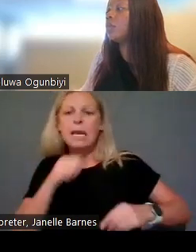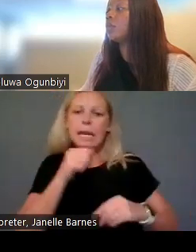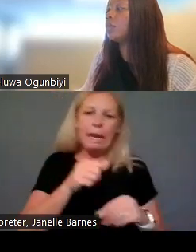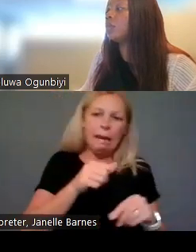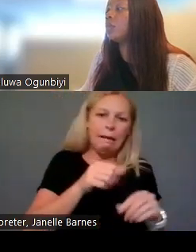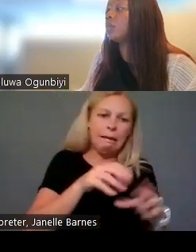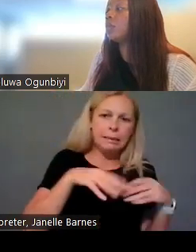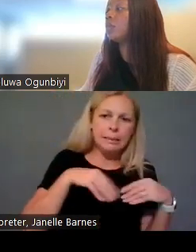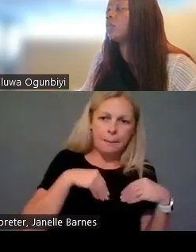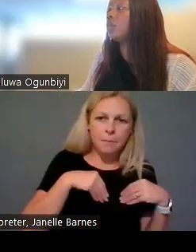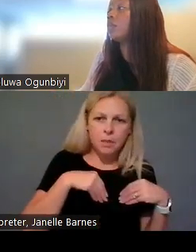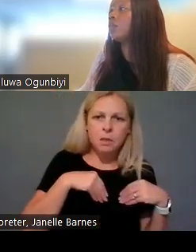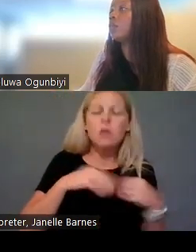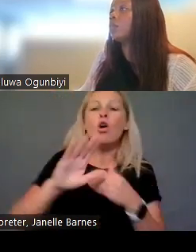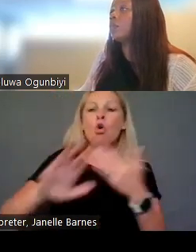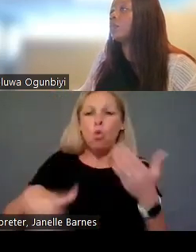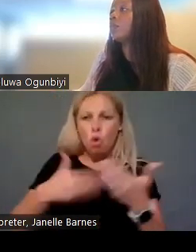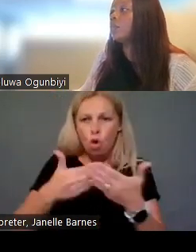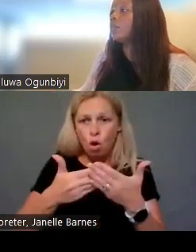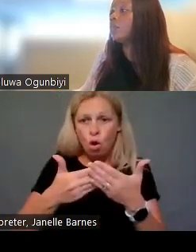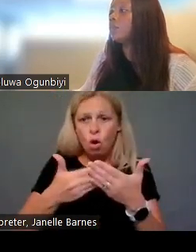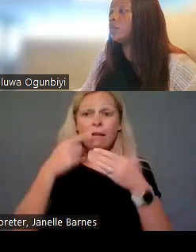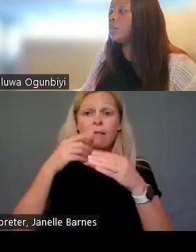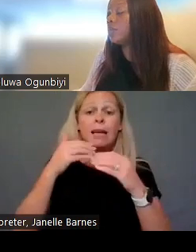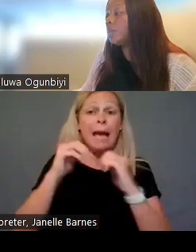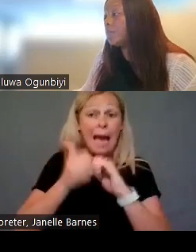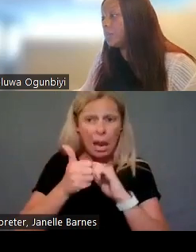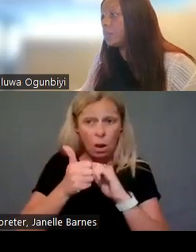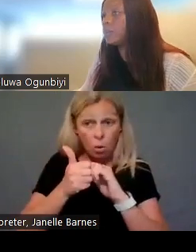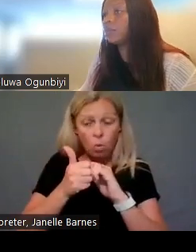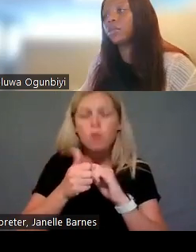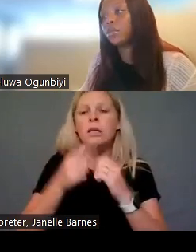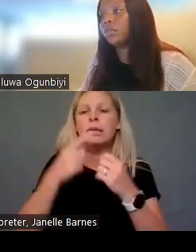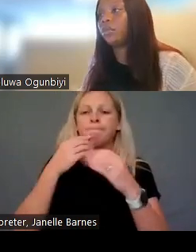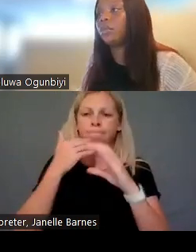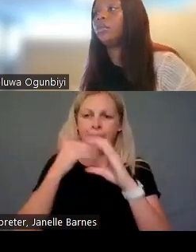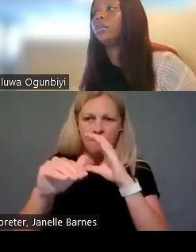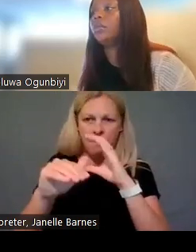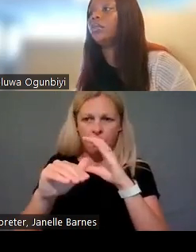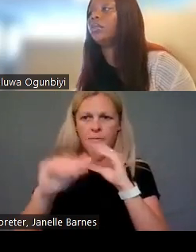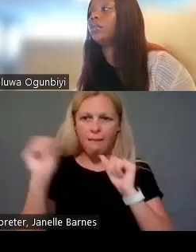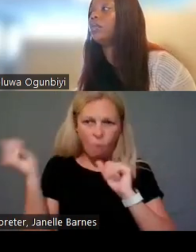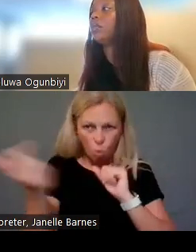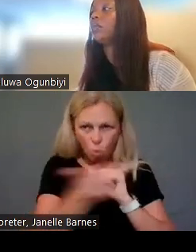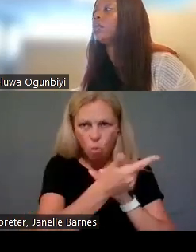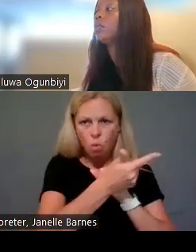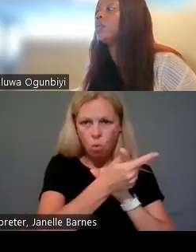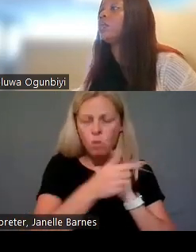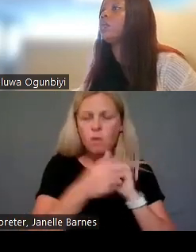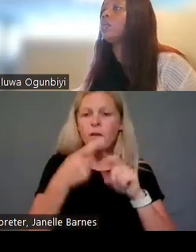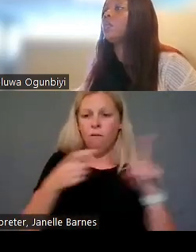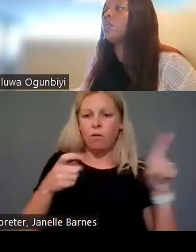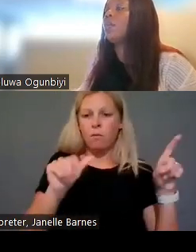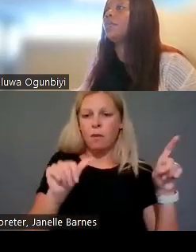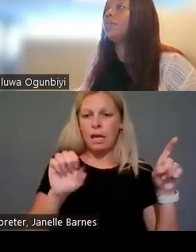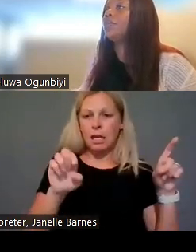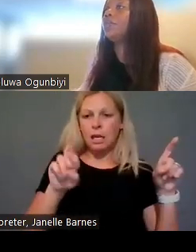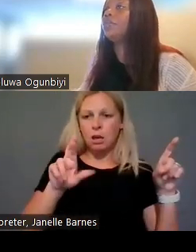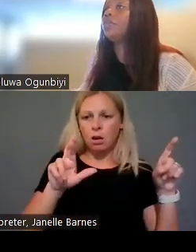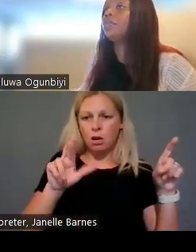accept all announced via email. And it will come from the AERA fellowships.